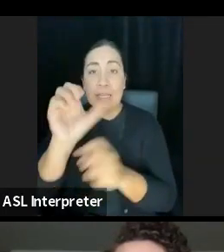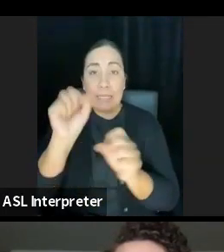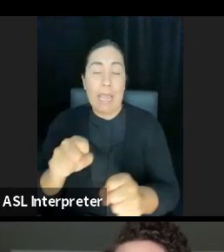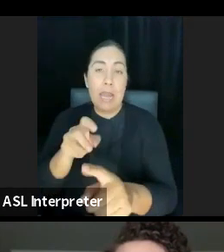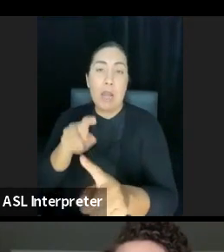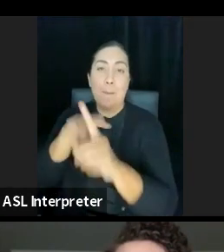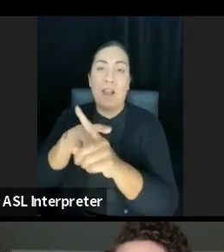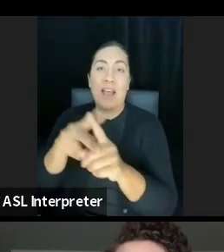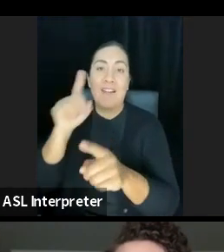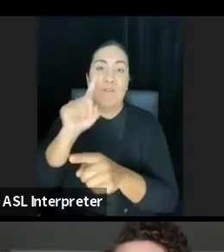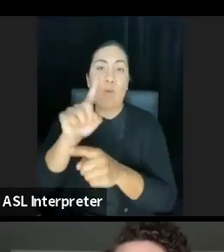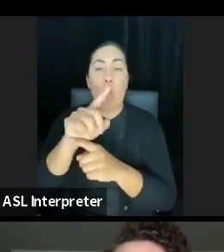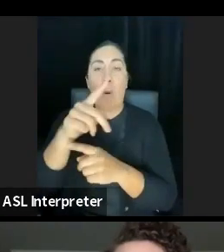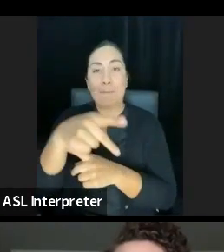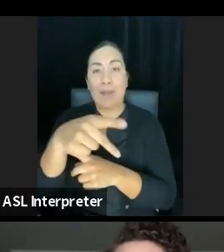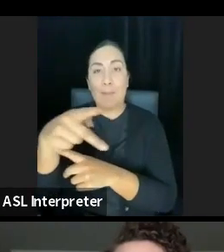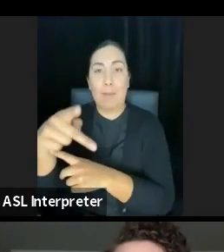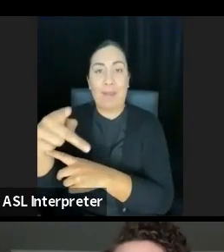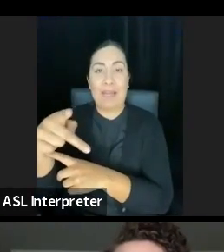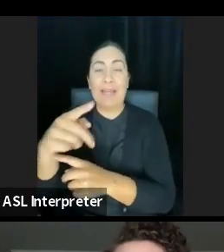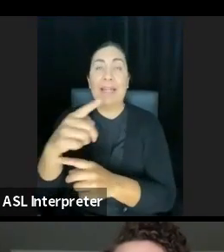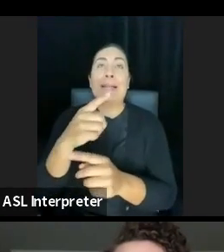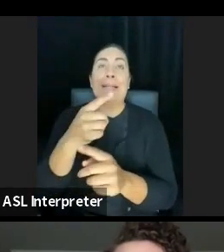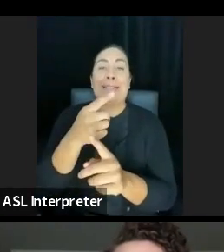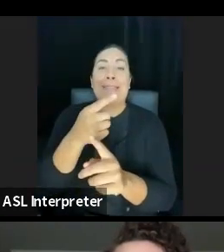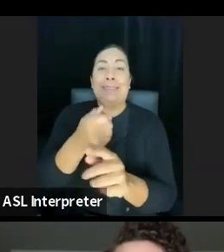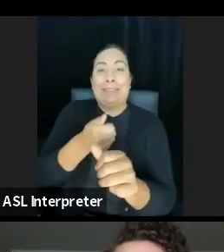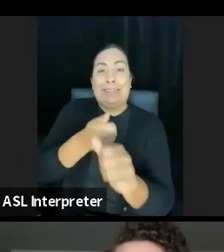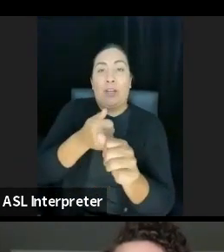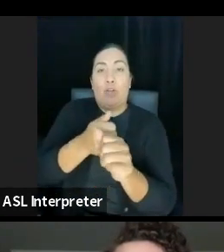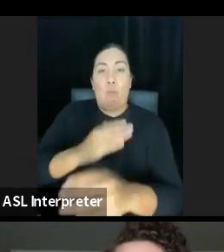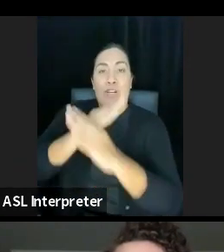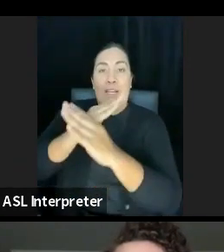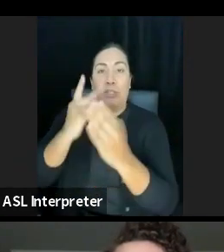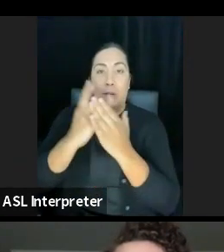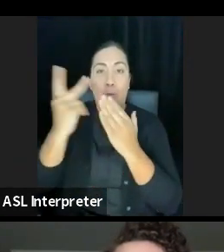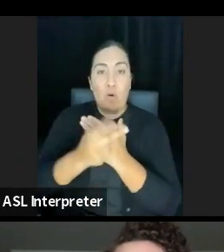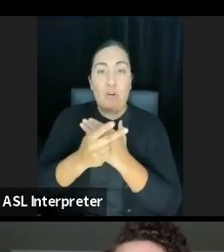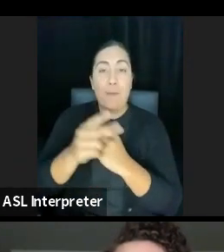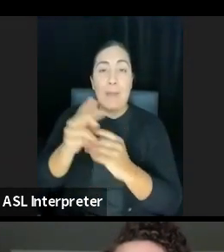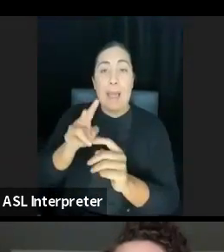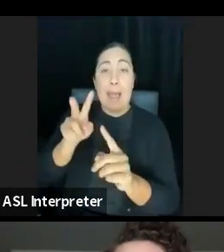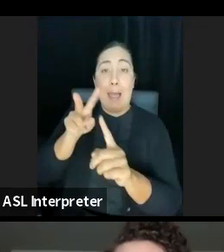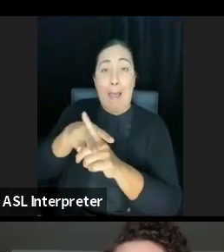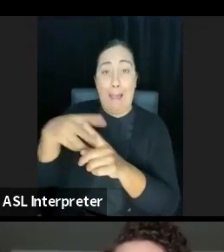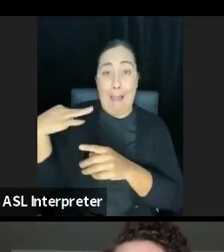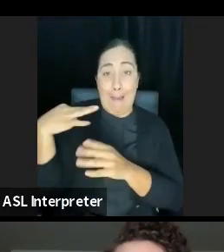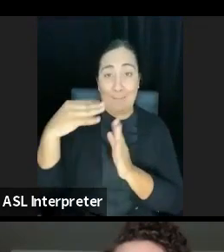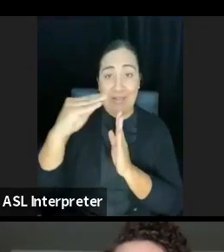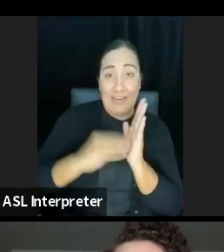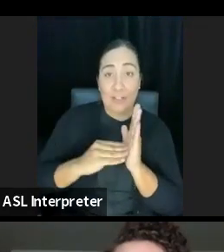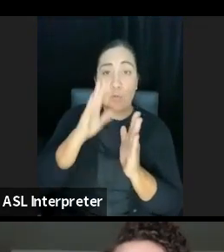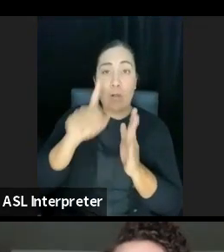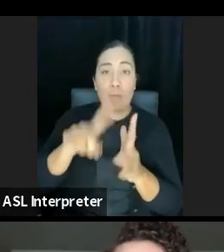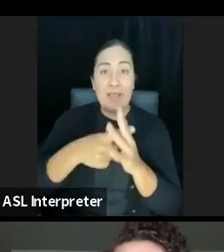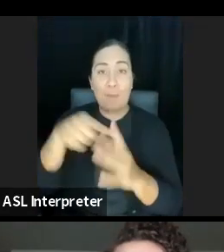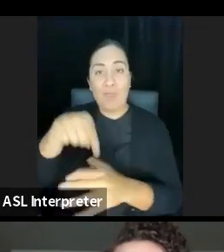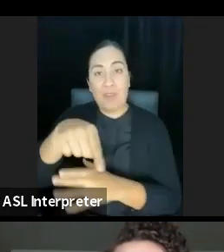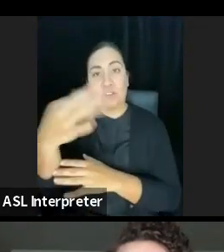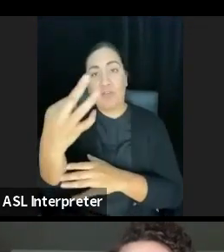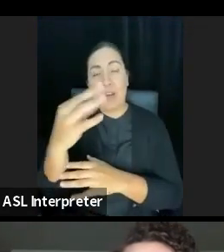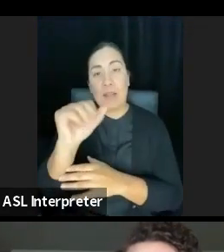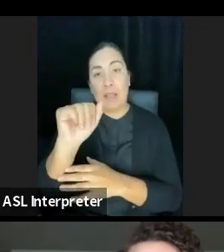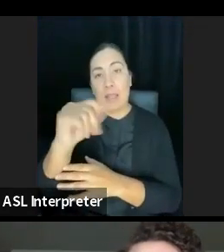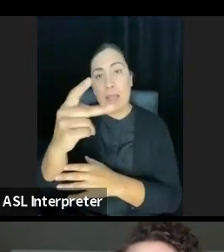or PPP. Applications for self-employed individuals will begin this Friday, April 10th,